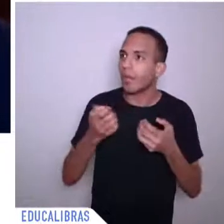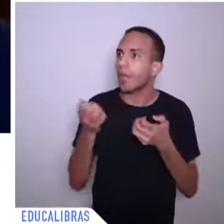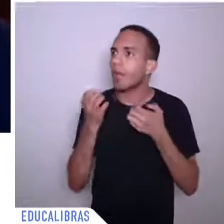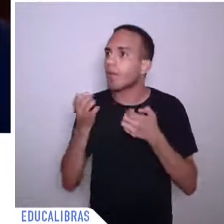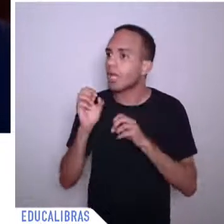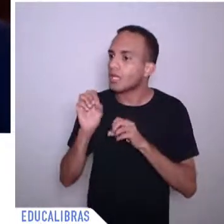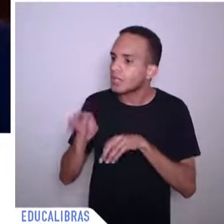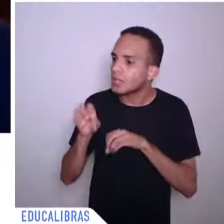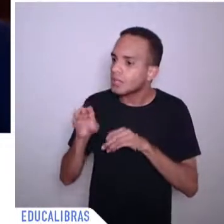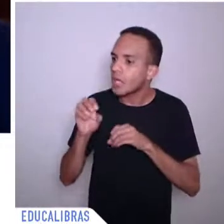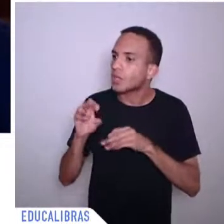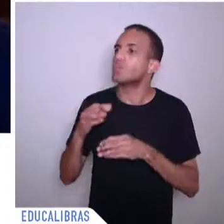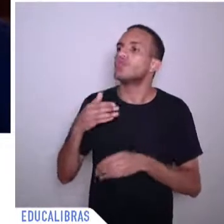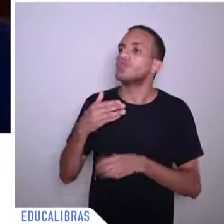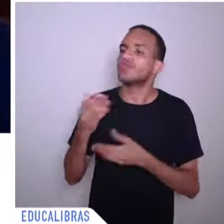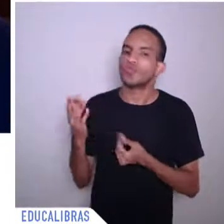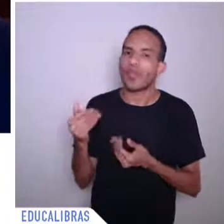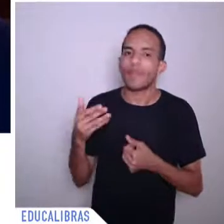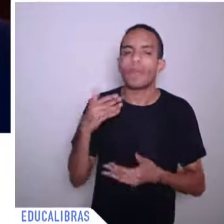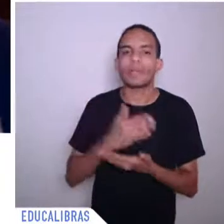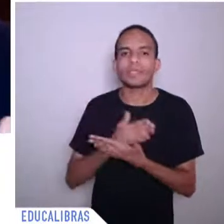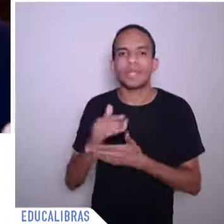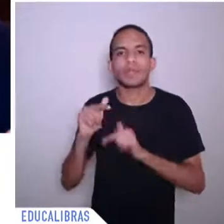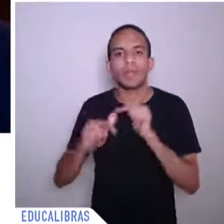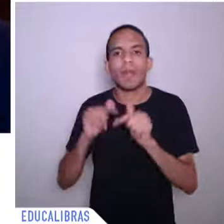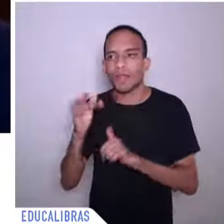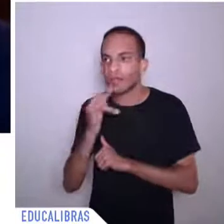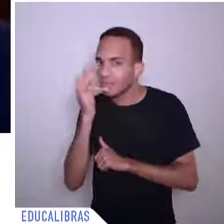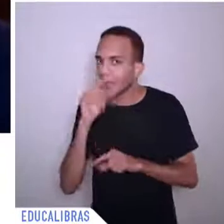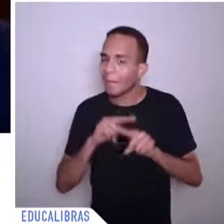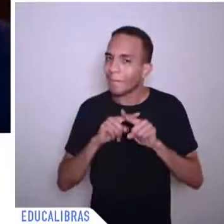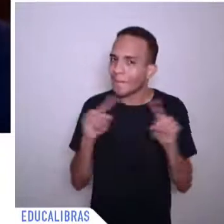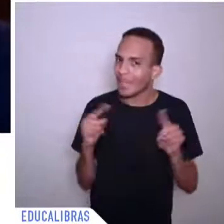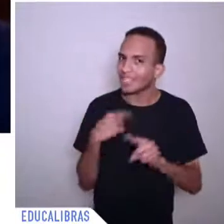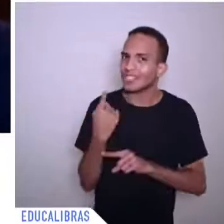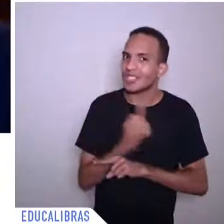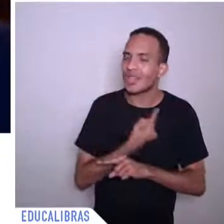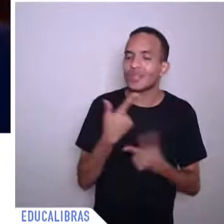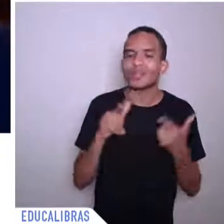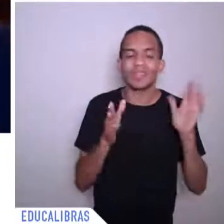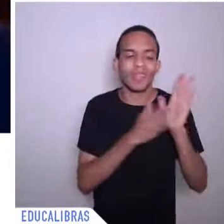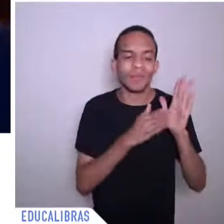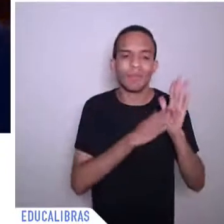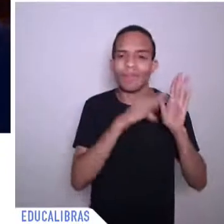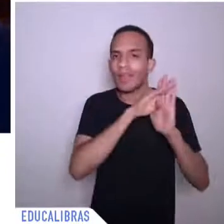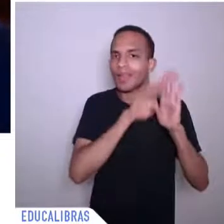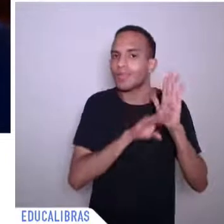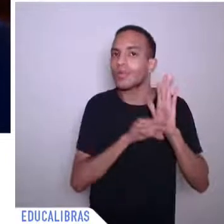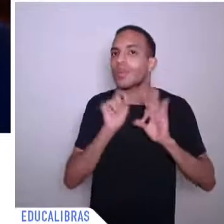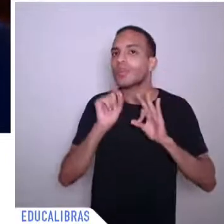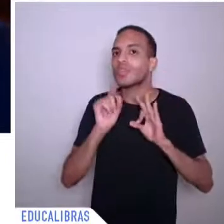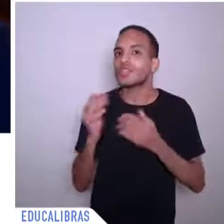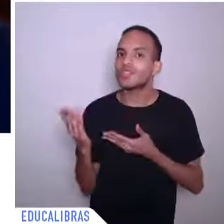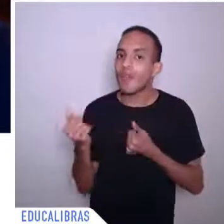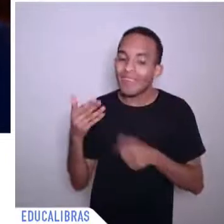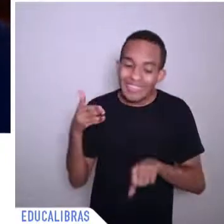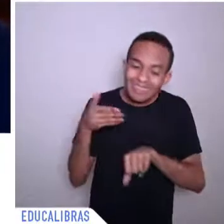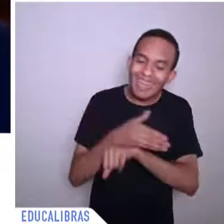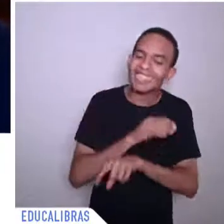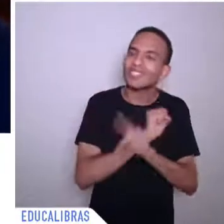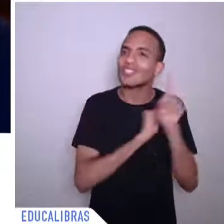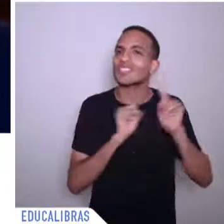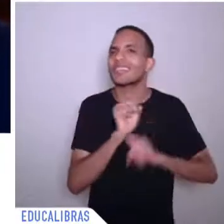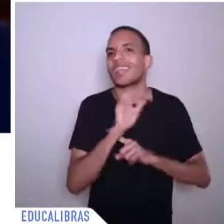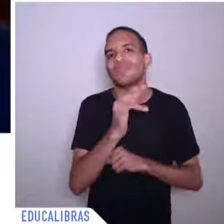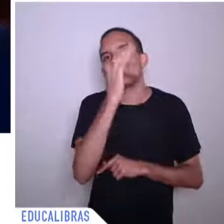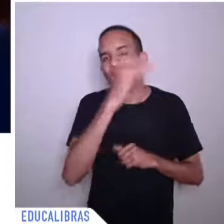a high school reform that was carried out in Brazil, I want to teach the young people to get into the market, but we